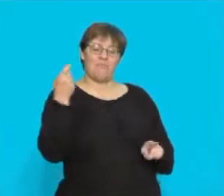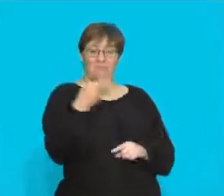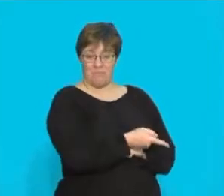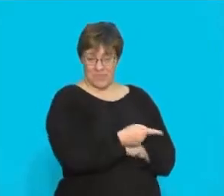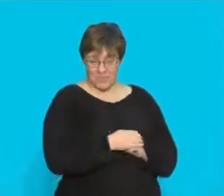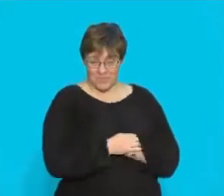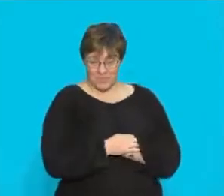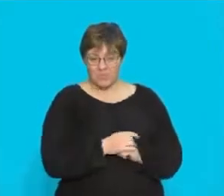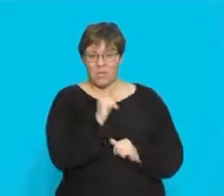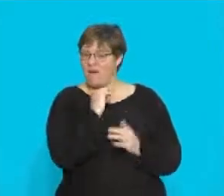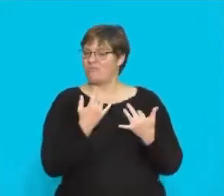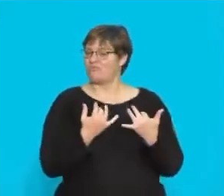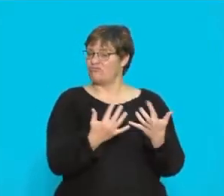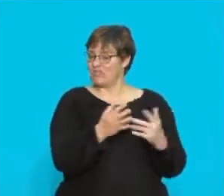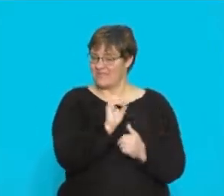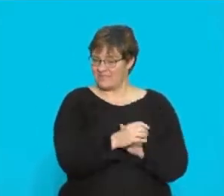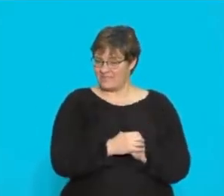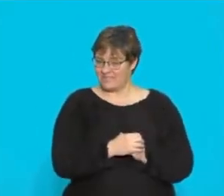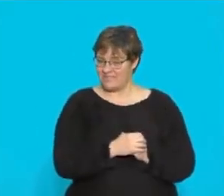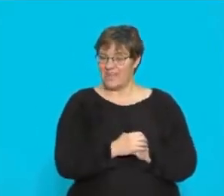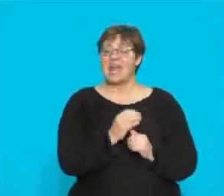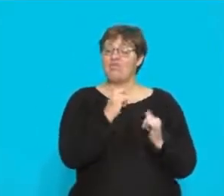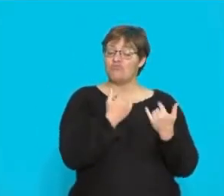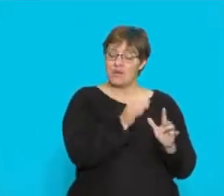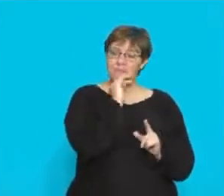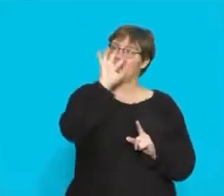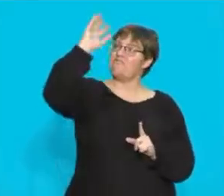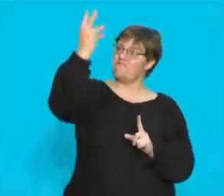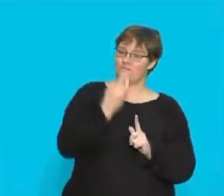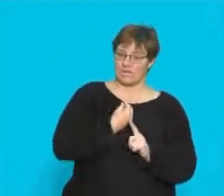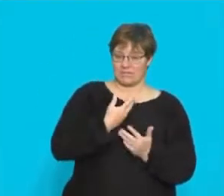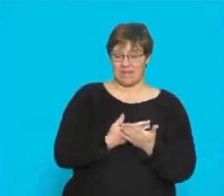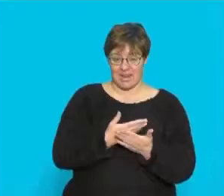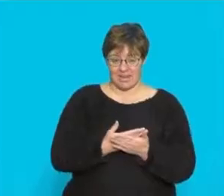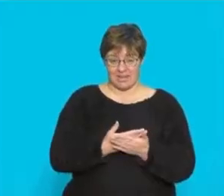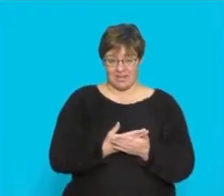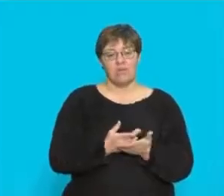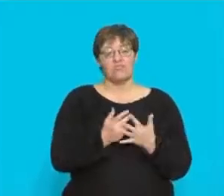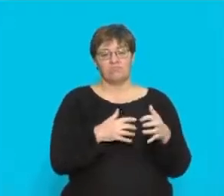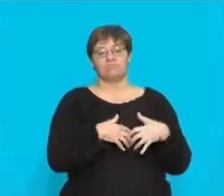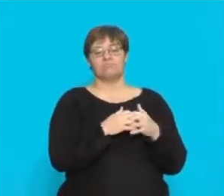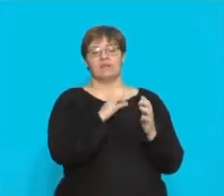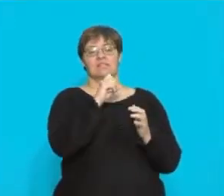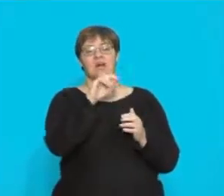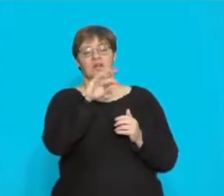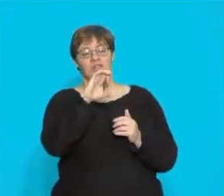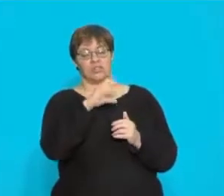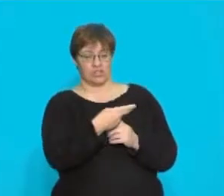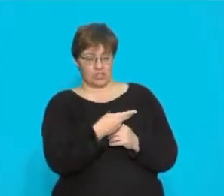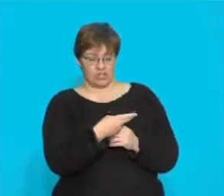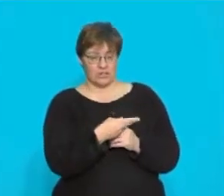see, they're green, and that green means they can photosynthesize. So they are making starch. They are